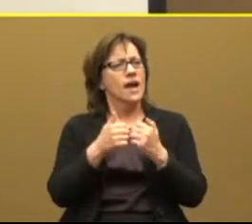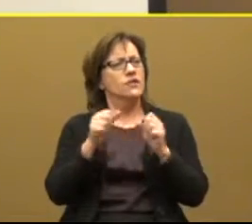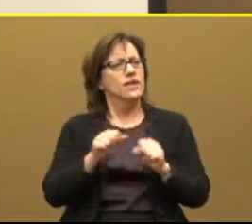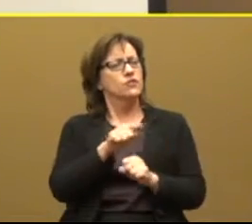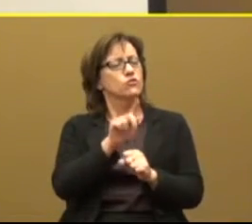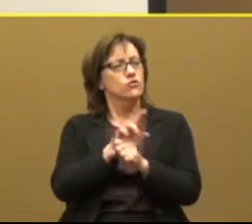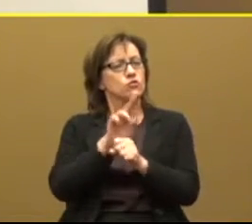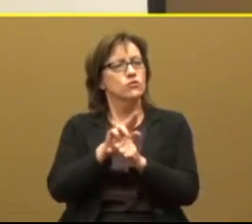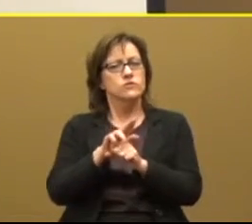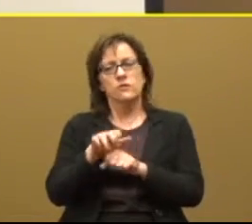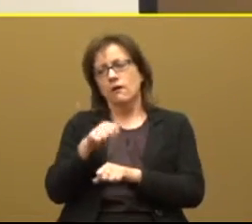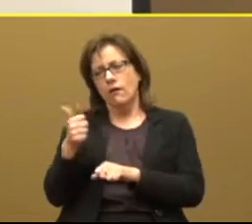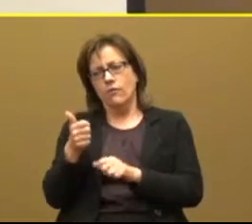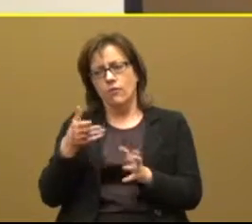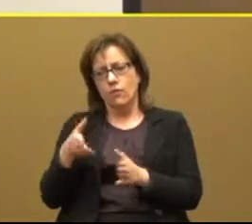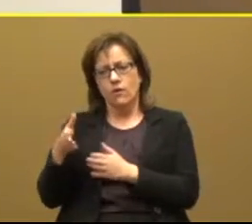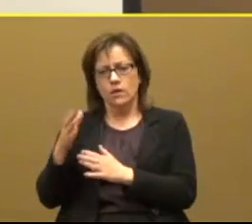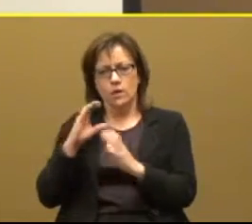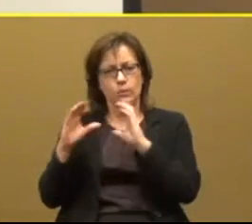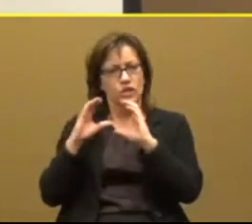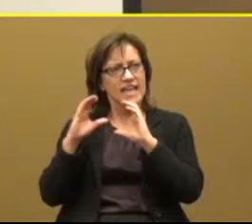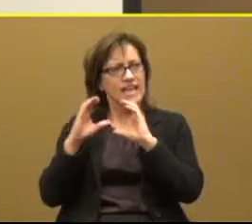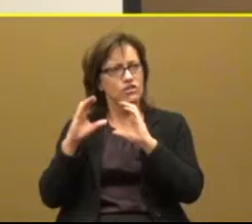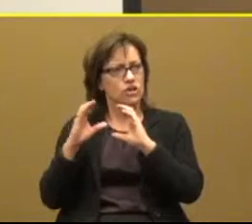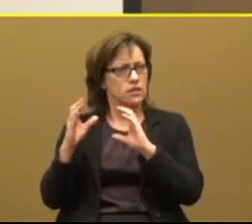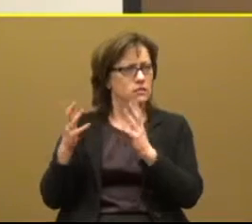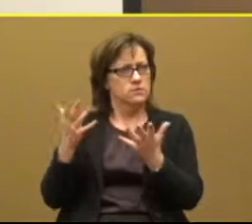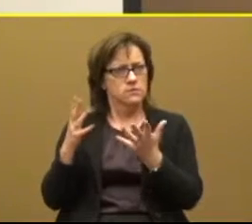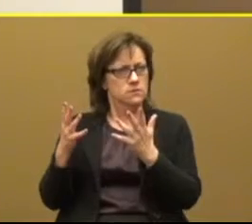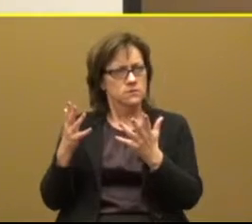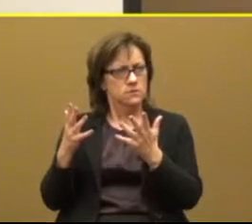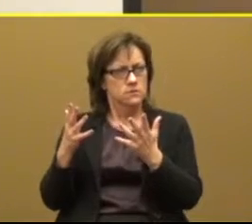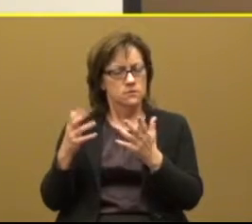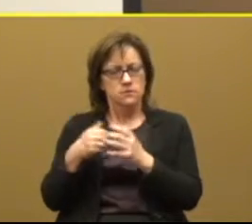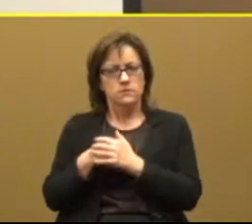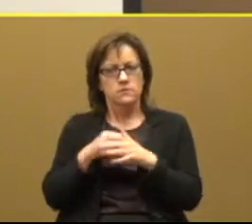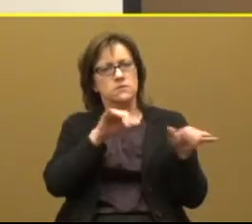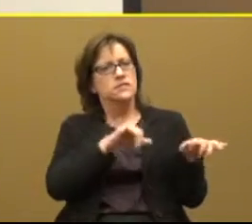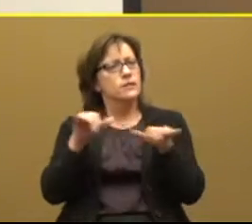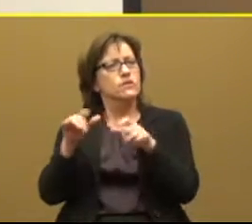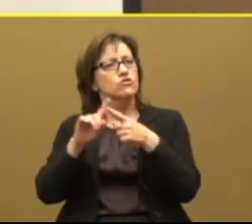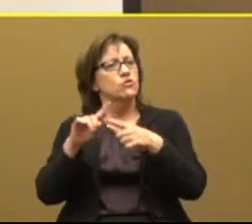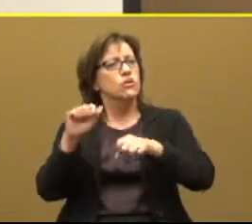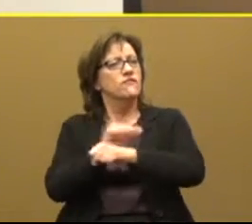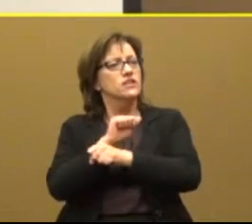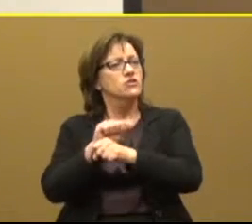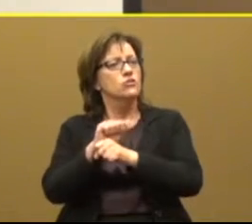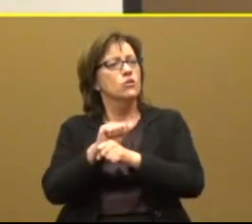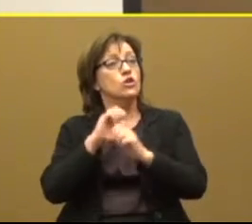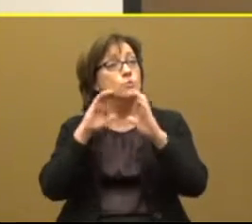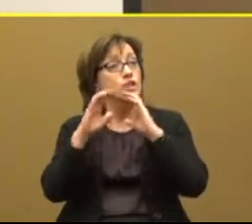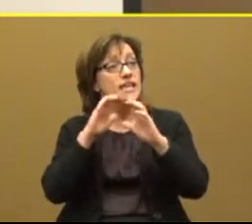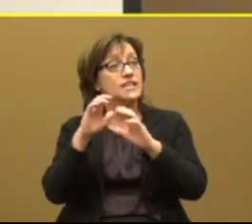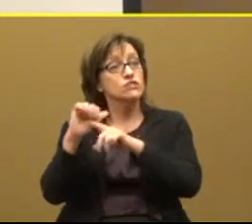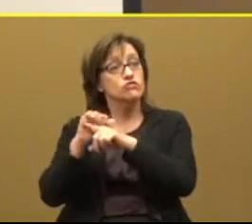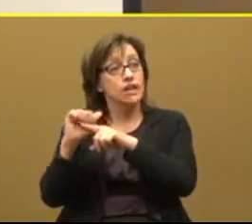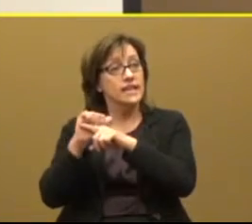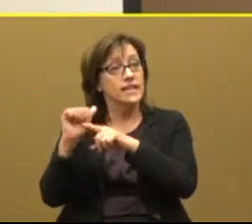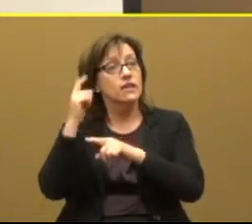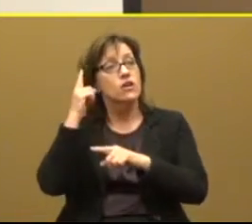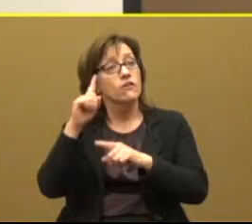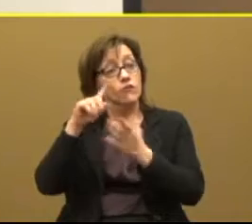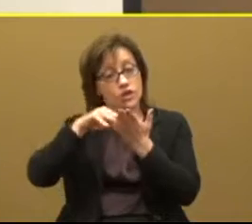use alternate forms of communication, similar to functional communication training, for